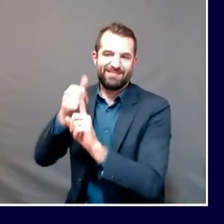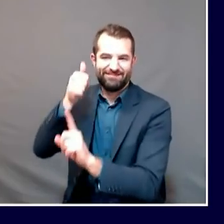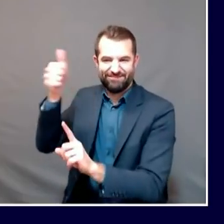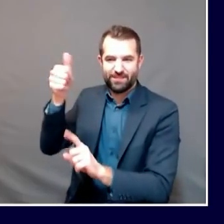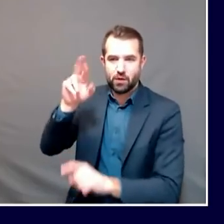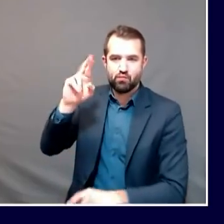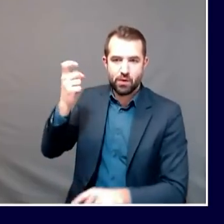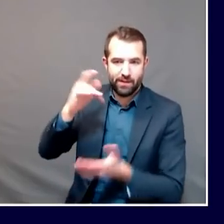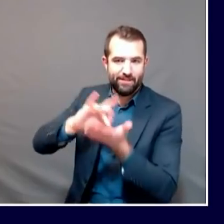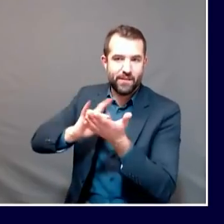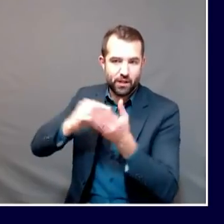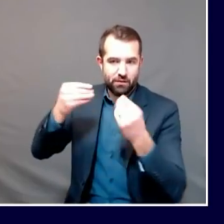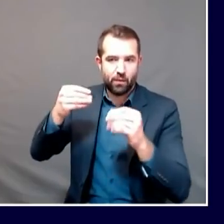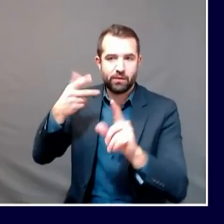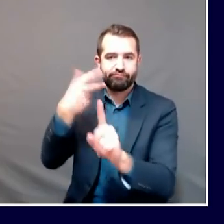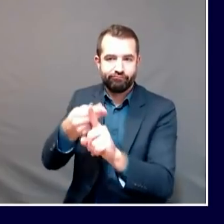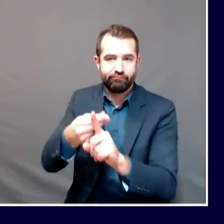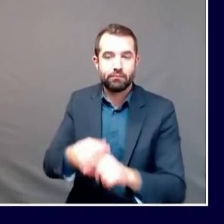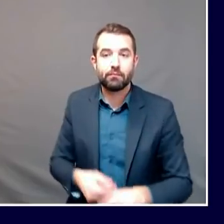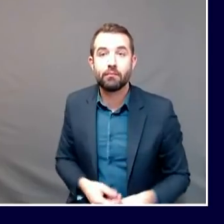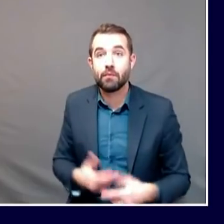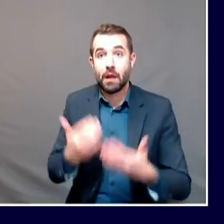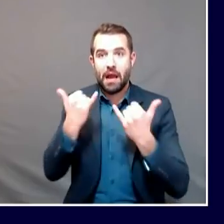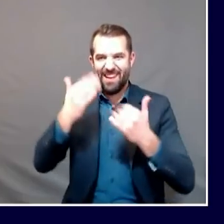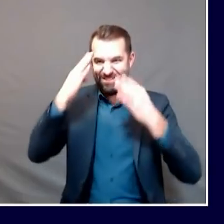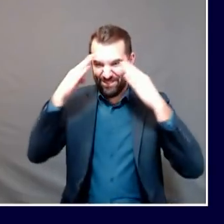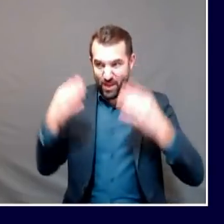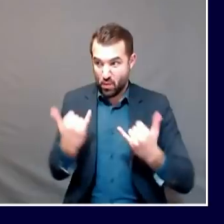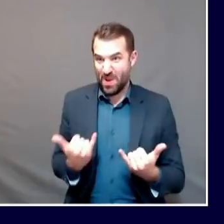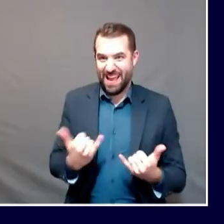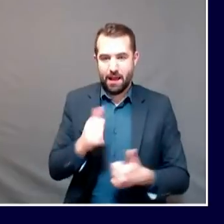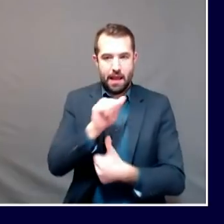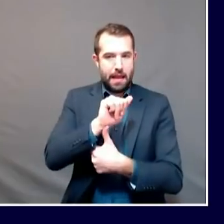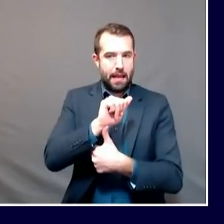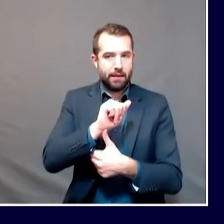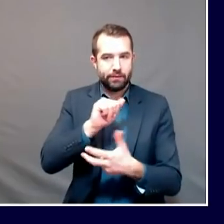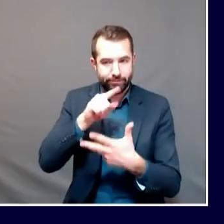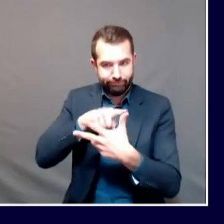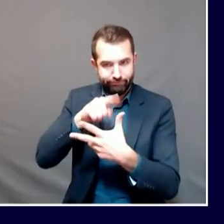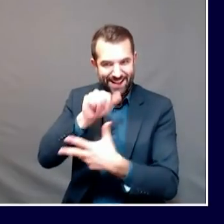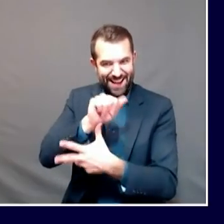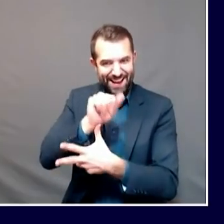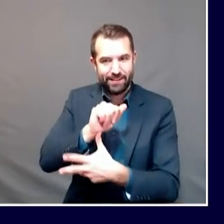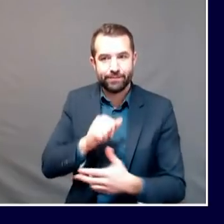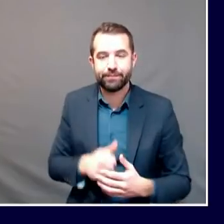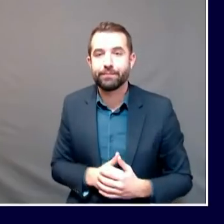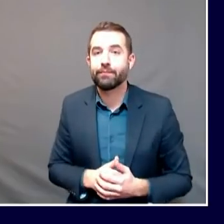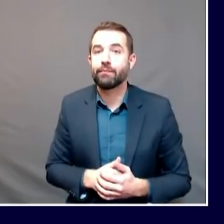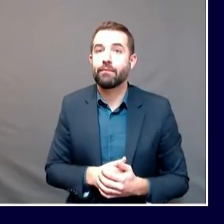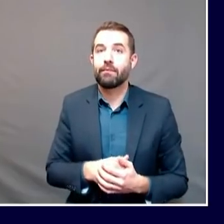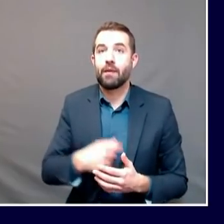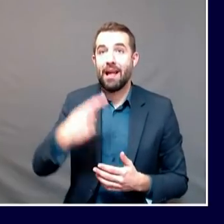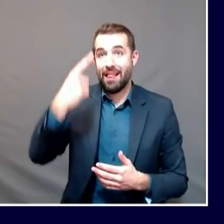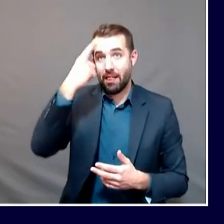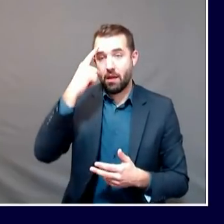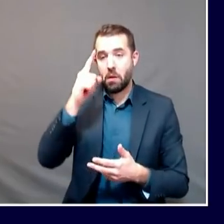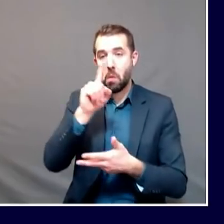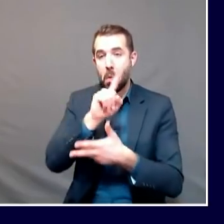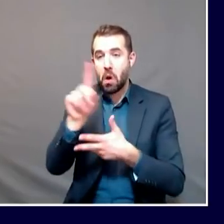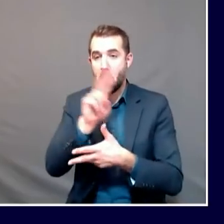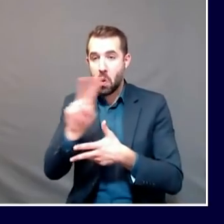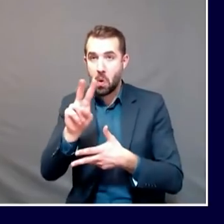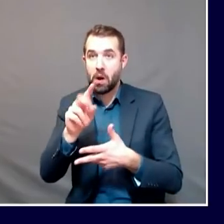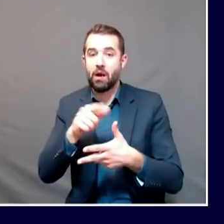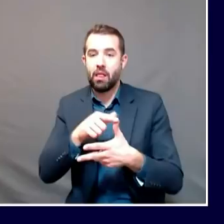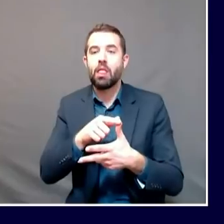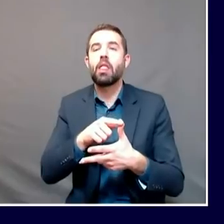we will activate Part B. It may be the following week, it may be the week thereafter, but we're starting, as is recommended by